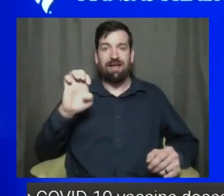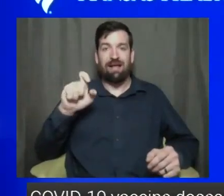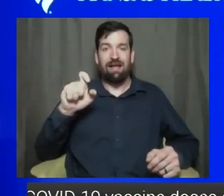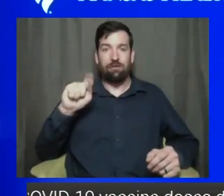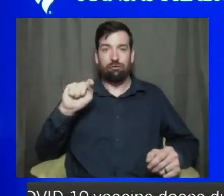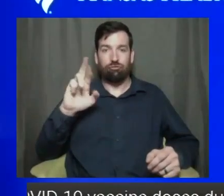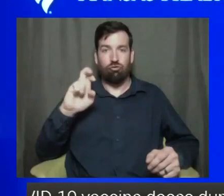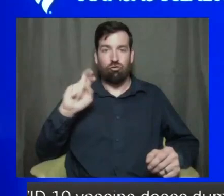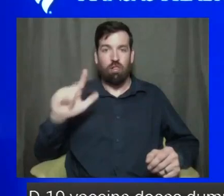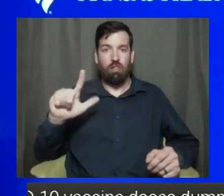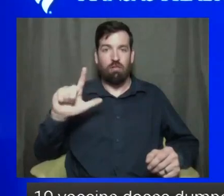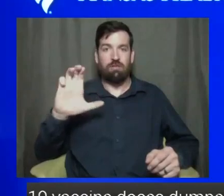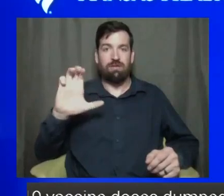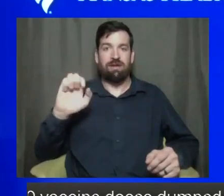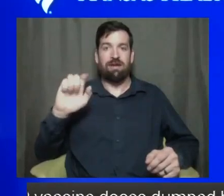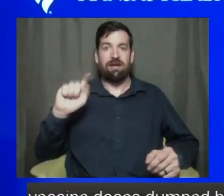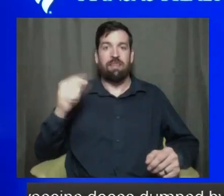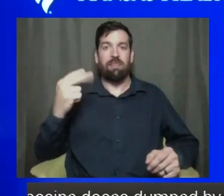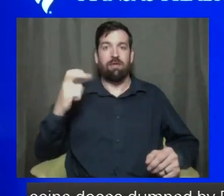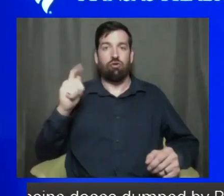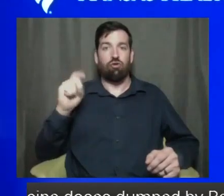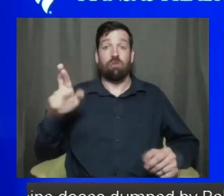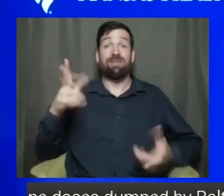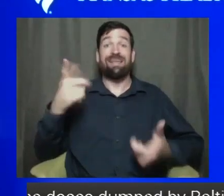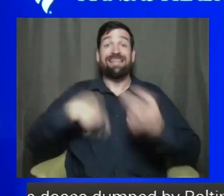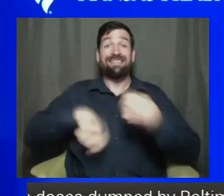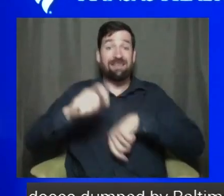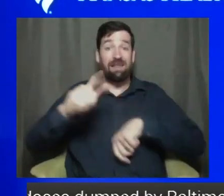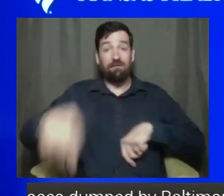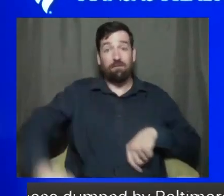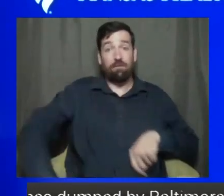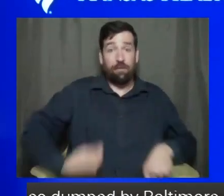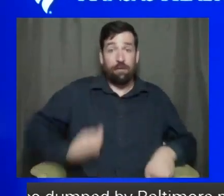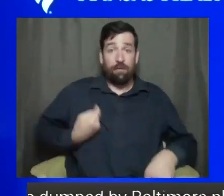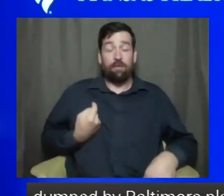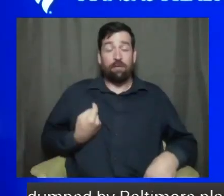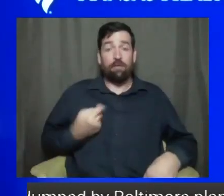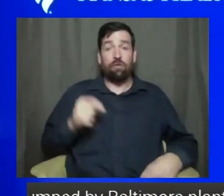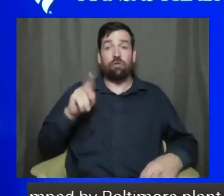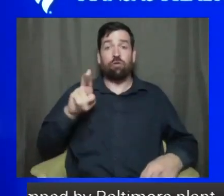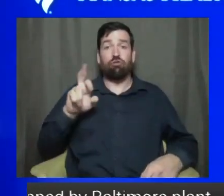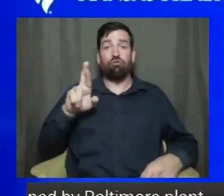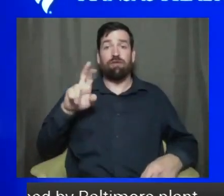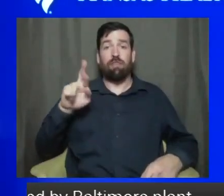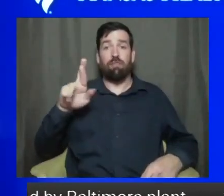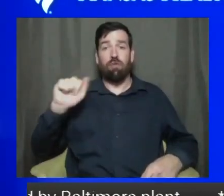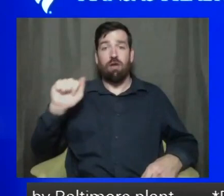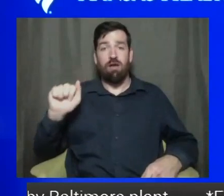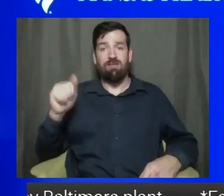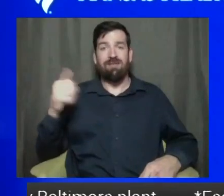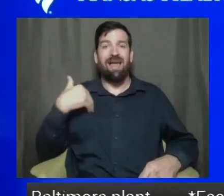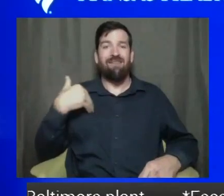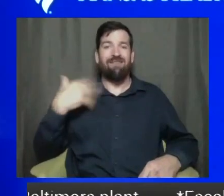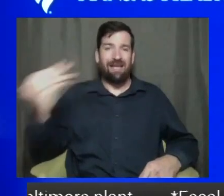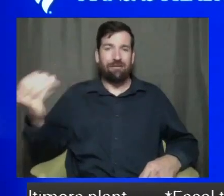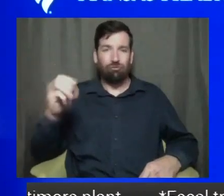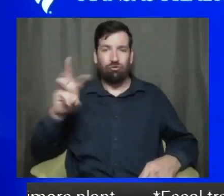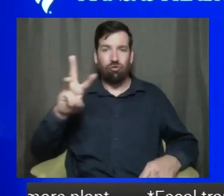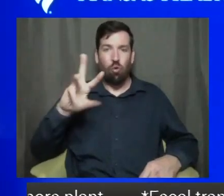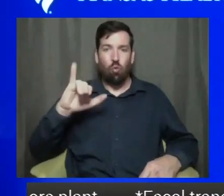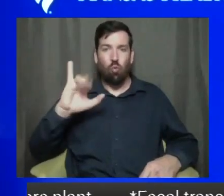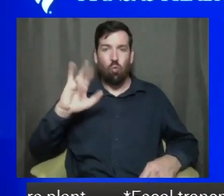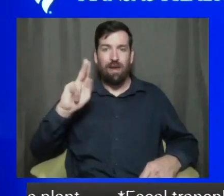instead of putting the Foley catheter into your urethra, they have this external wicking catheter. It is hoped to